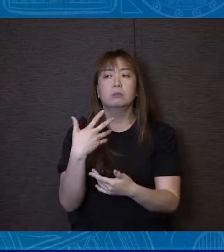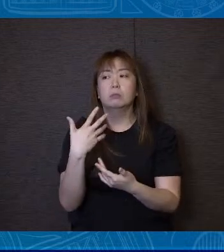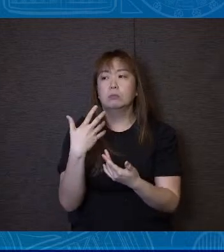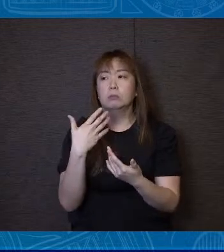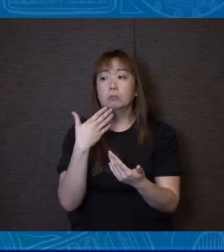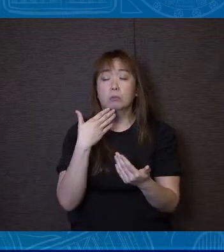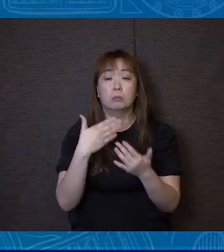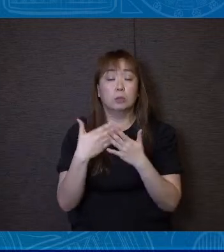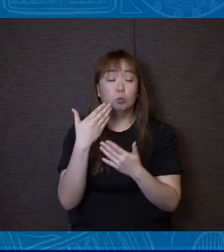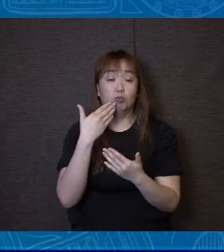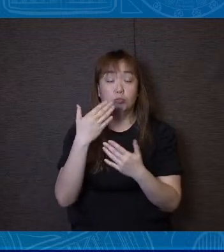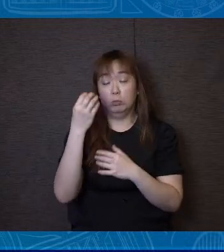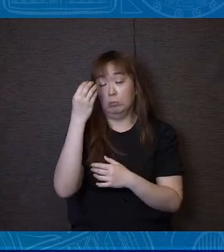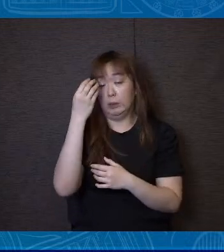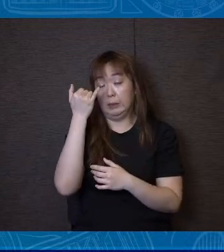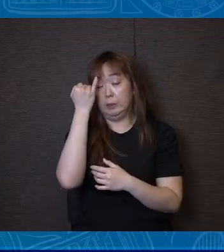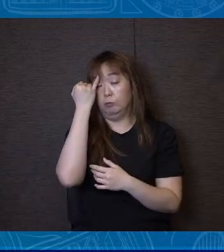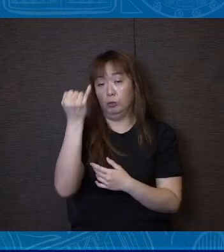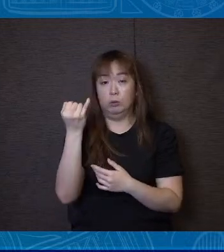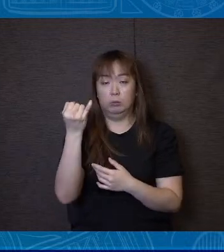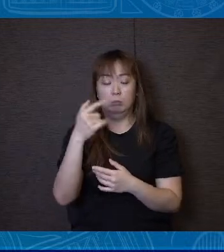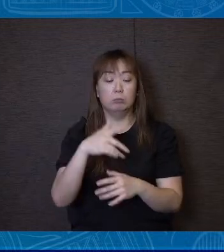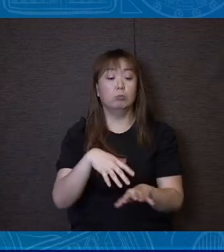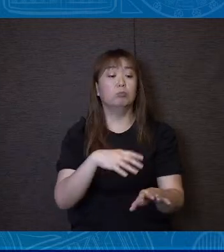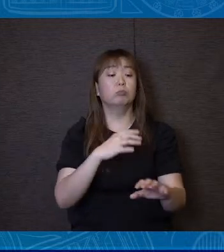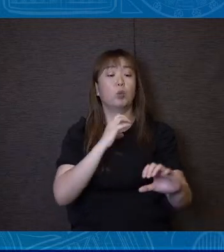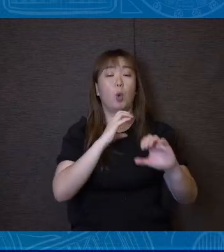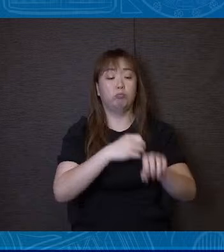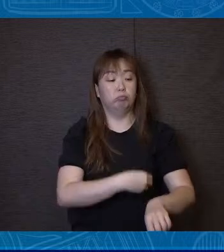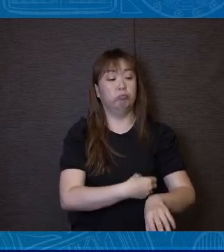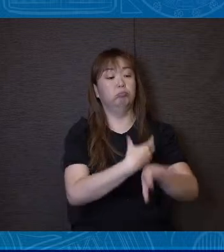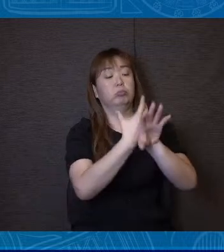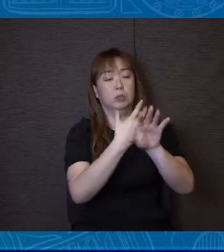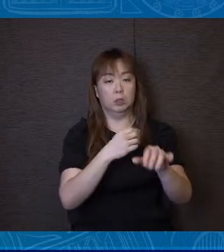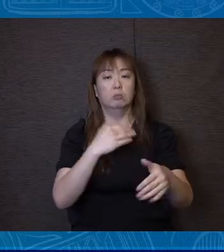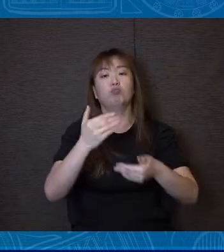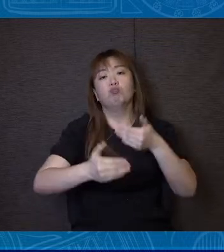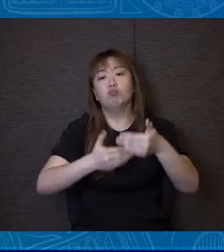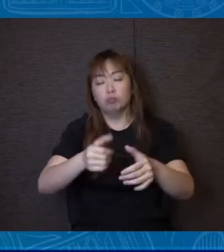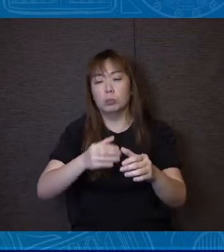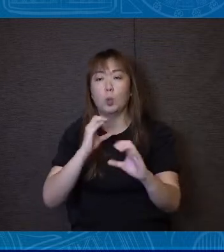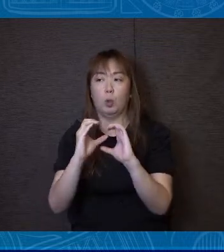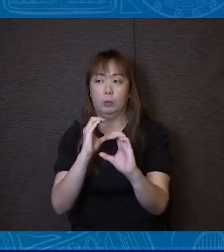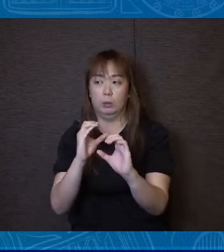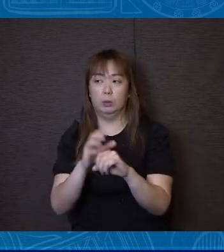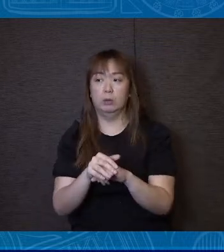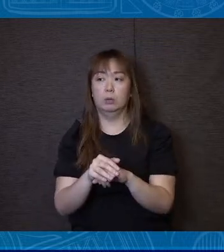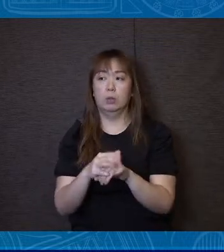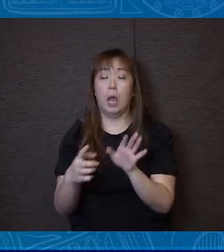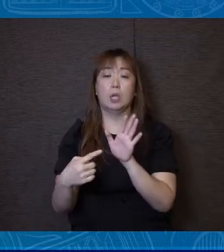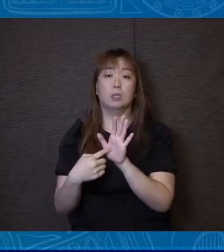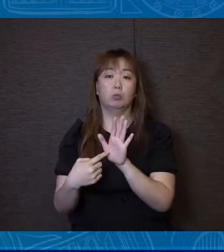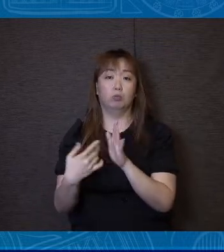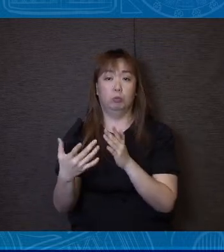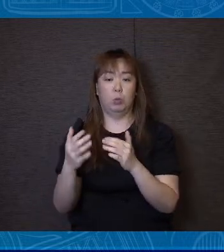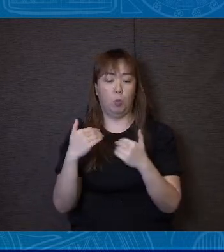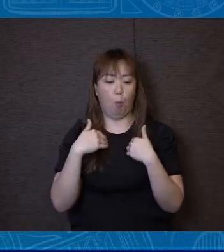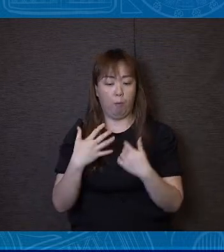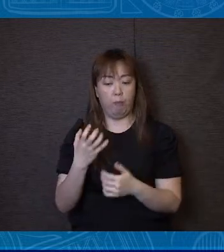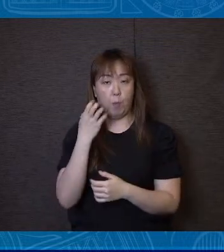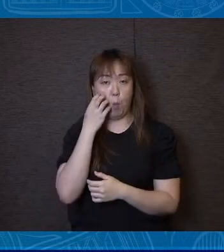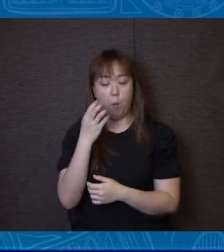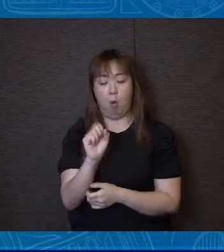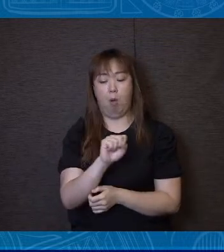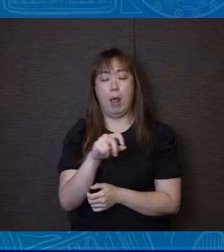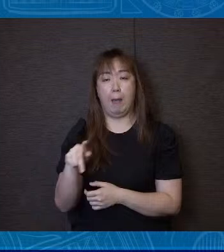that communication is continuous. In the case, for example, in Tonga, we invested in a mobile app to make sure